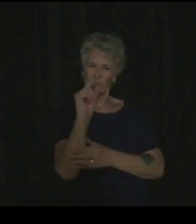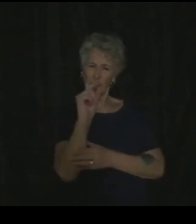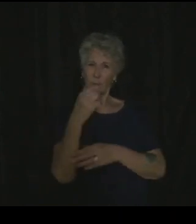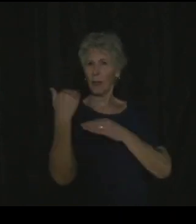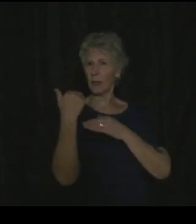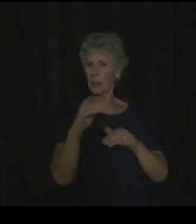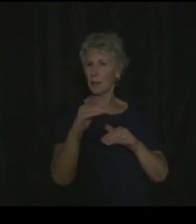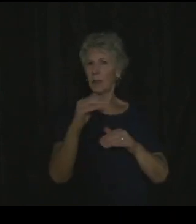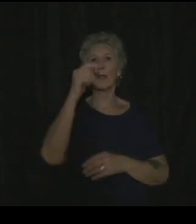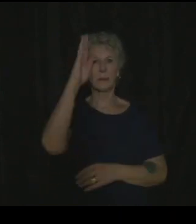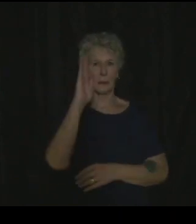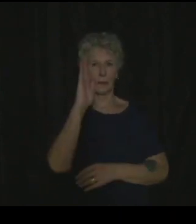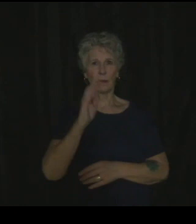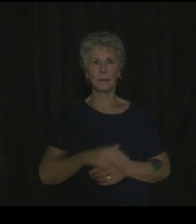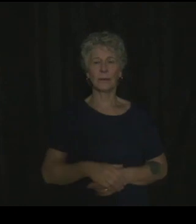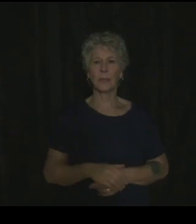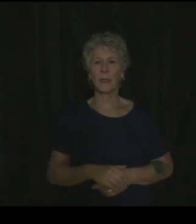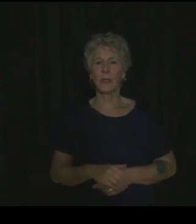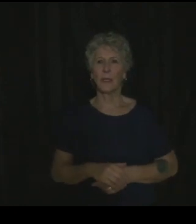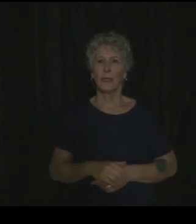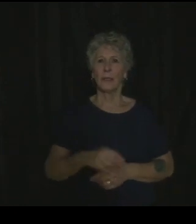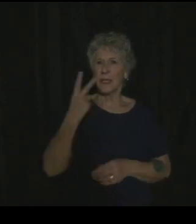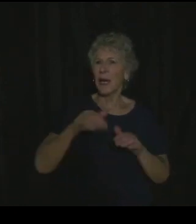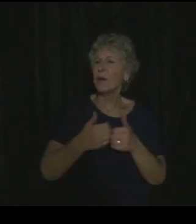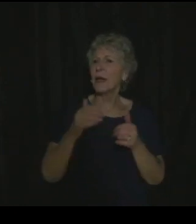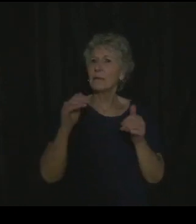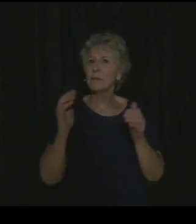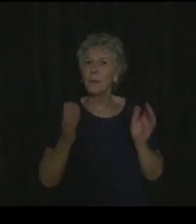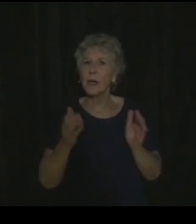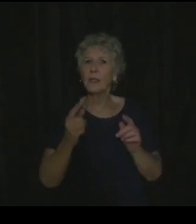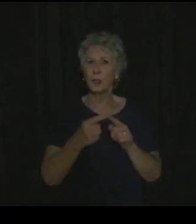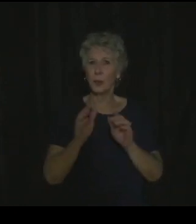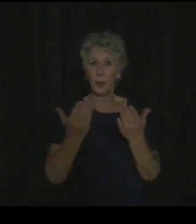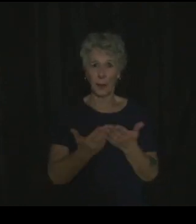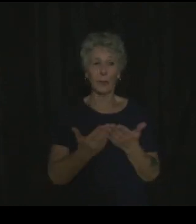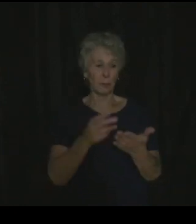limited God. See how that compares to these scriptures,